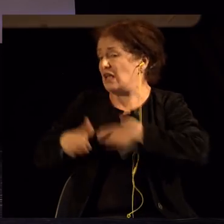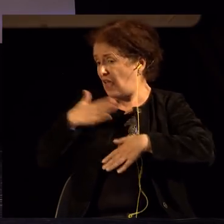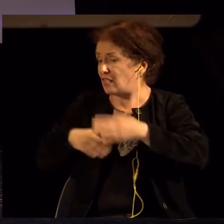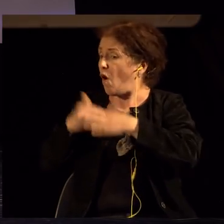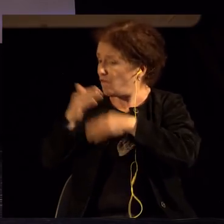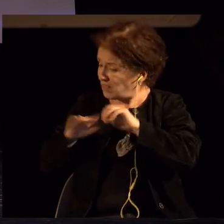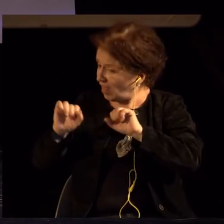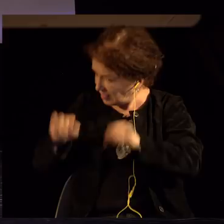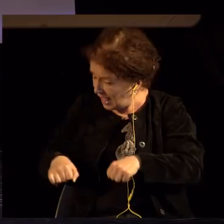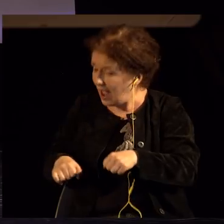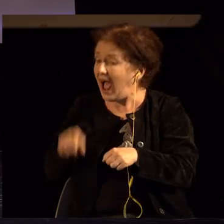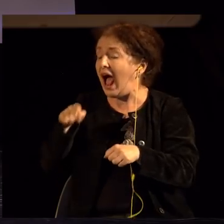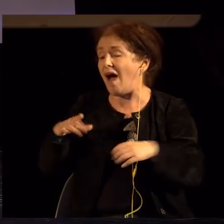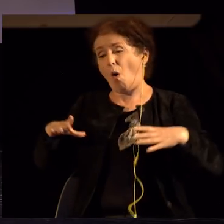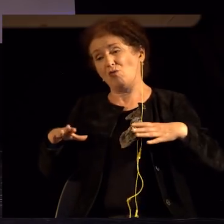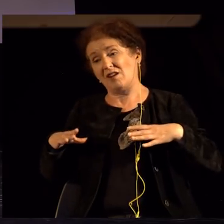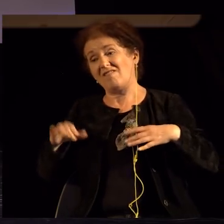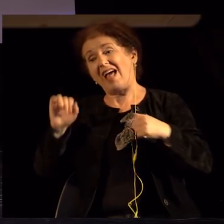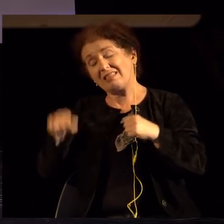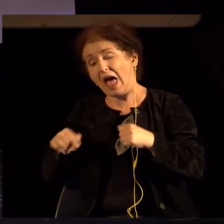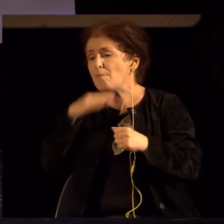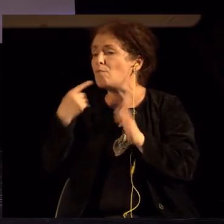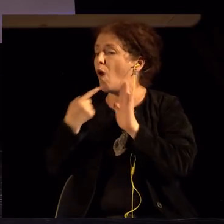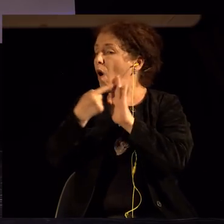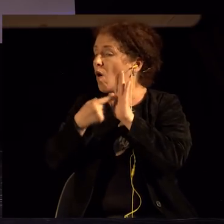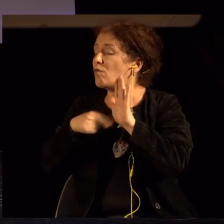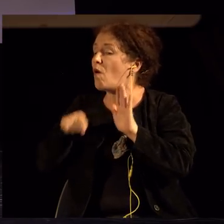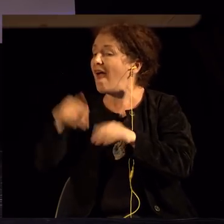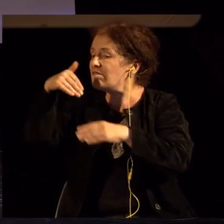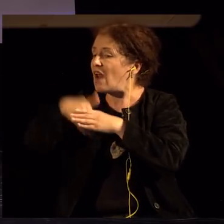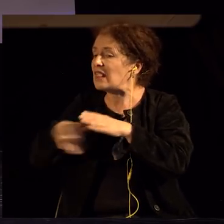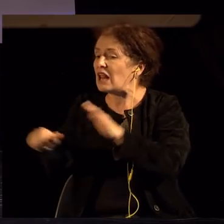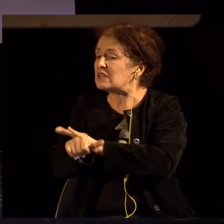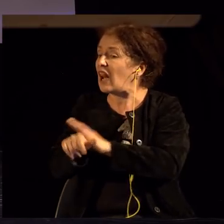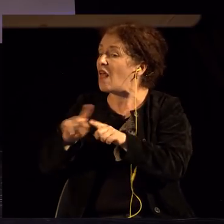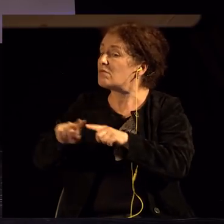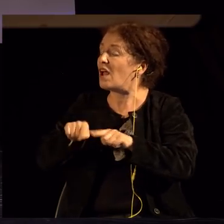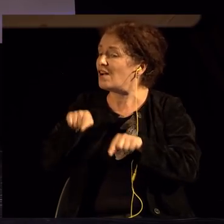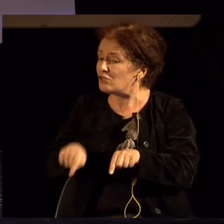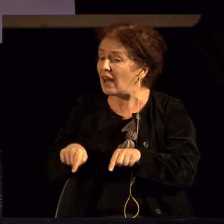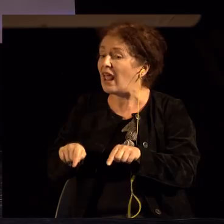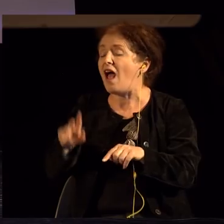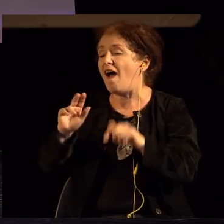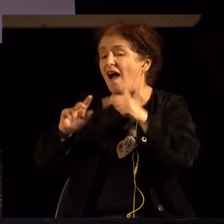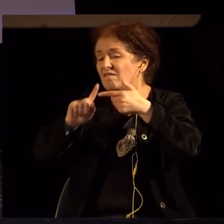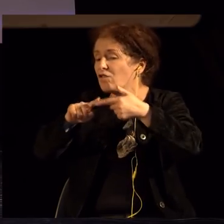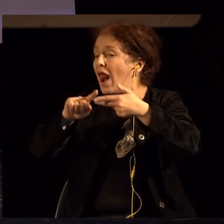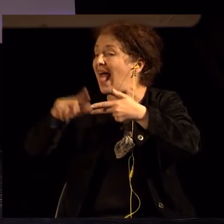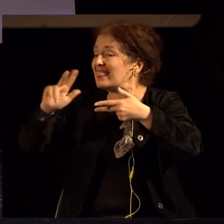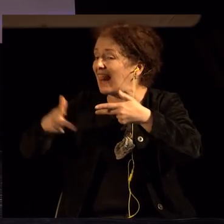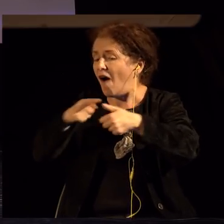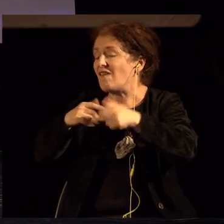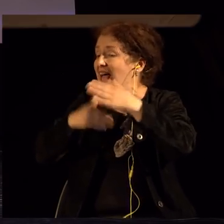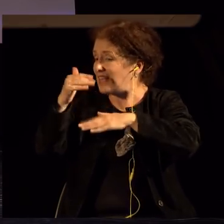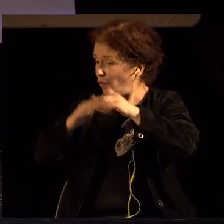many educators, probably come at a distant second or third or fourth, in what they think is most important when talking about